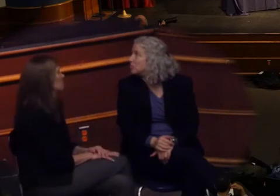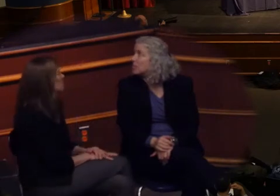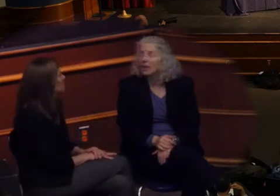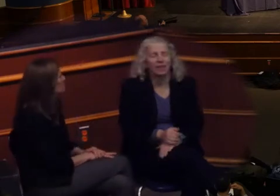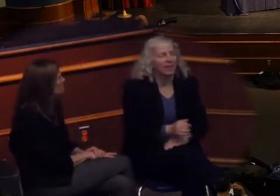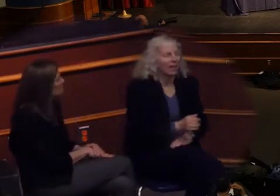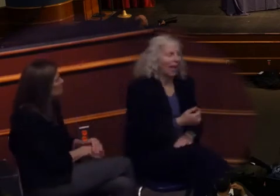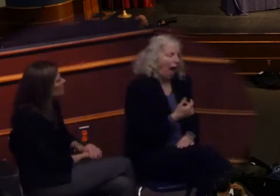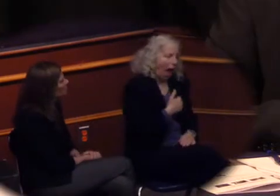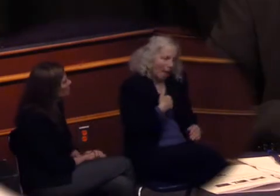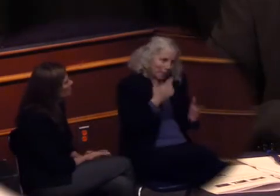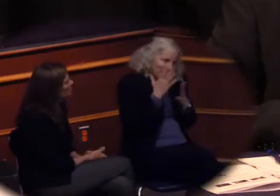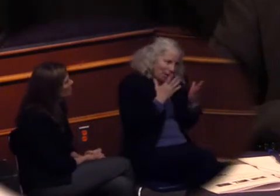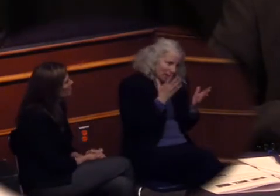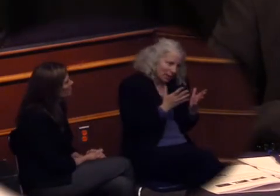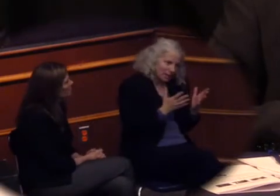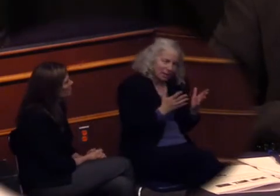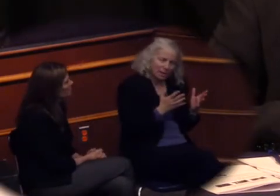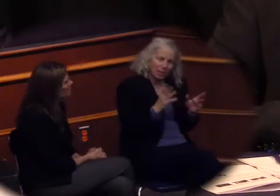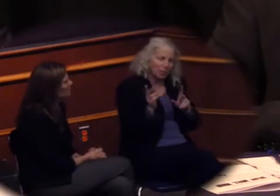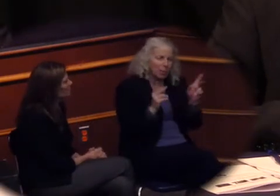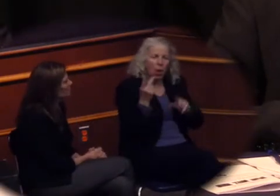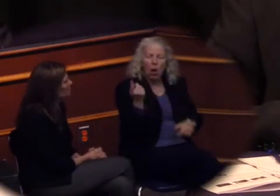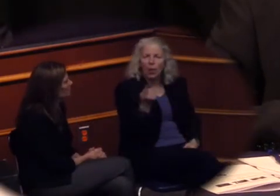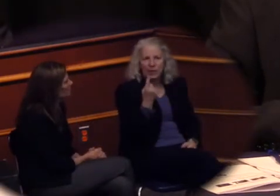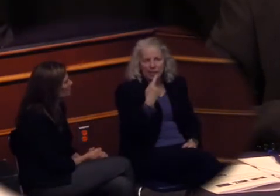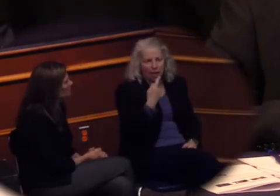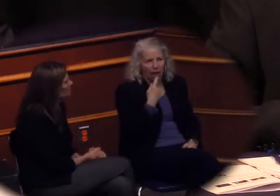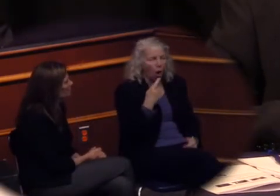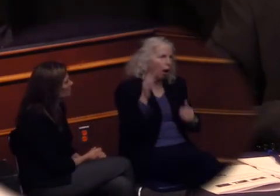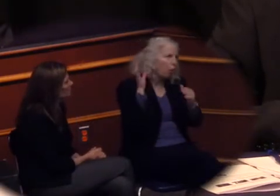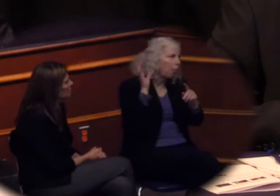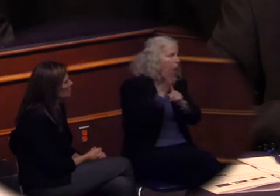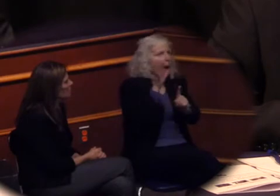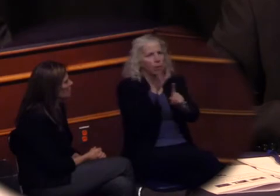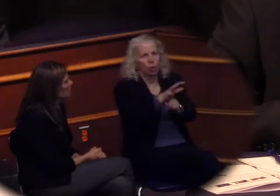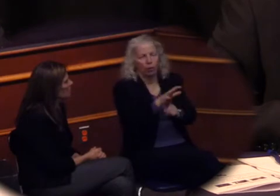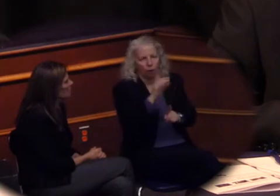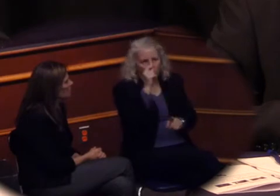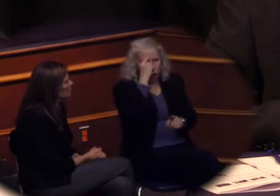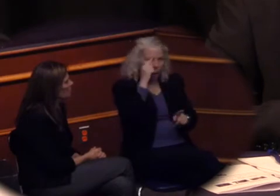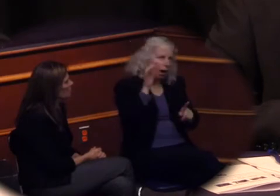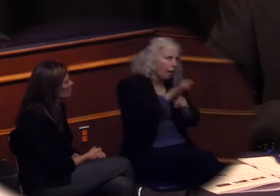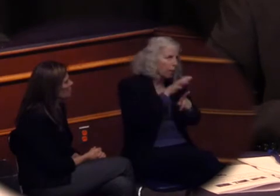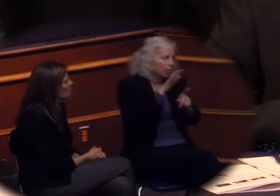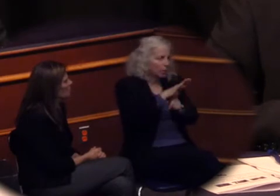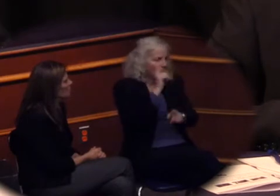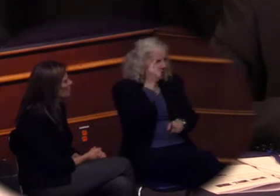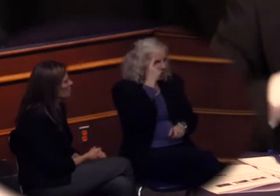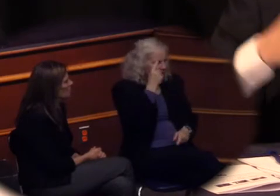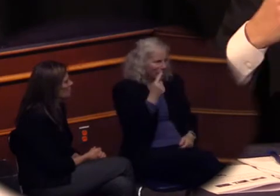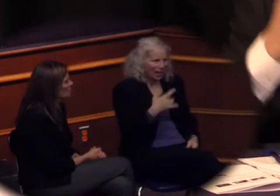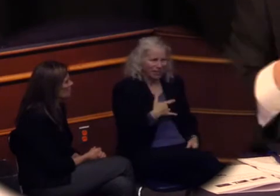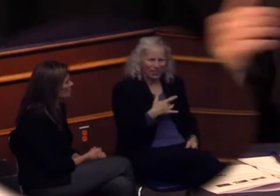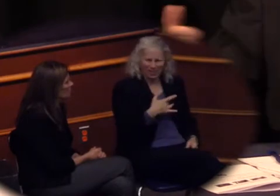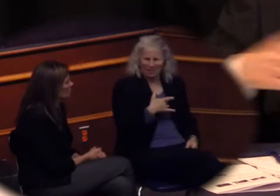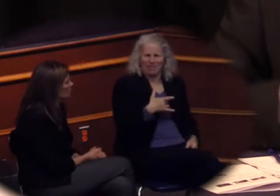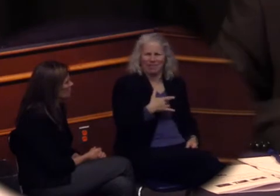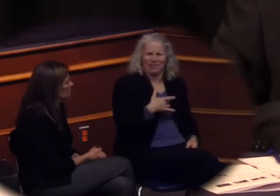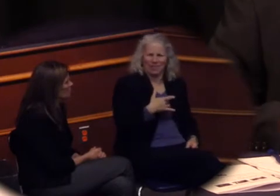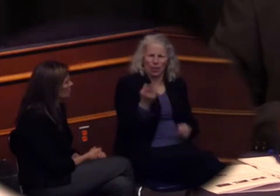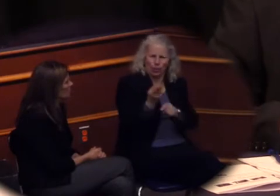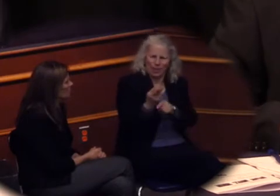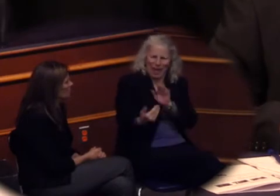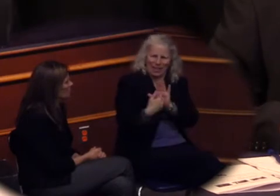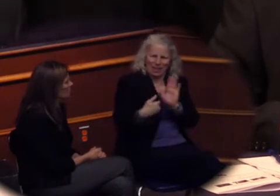It's embarrassing how often this single poll is used as a weapon when, as I think all